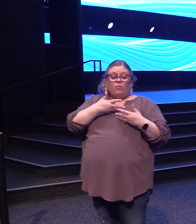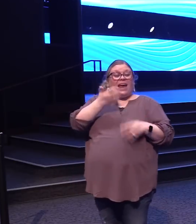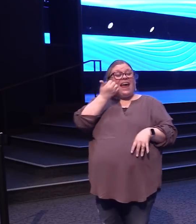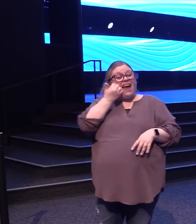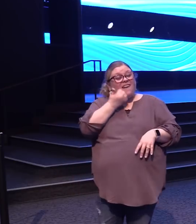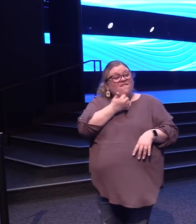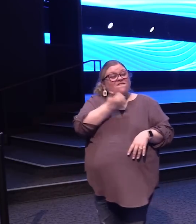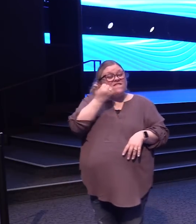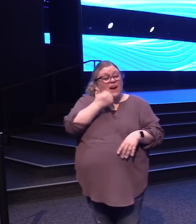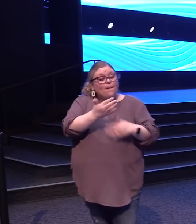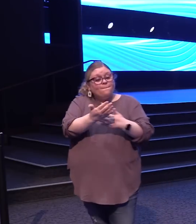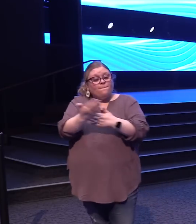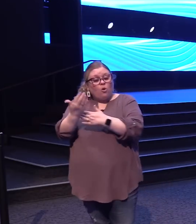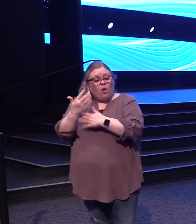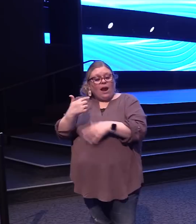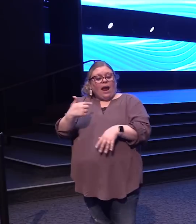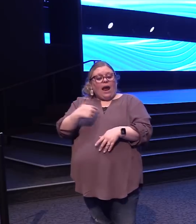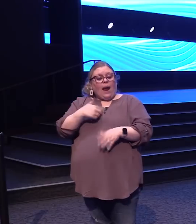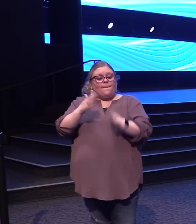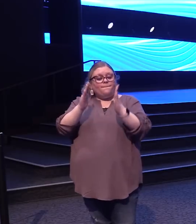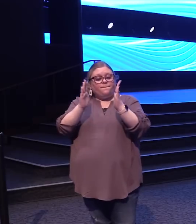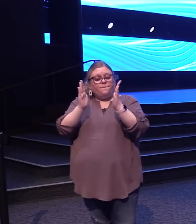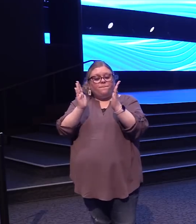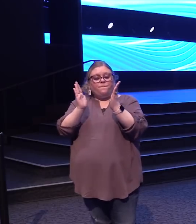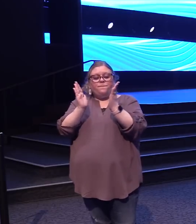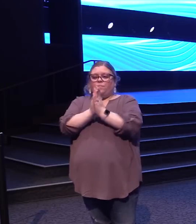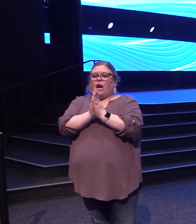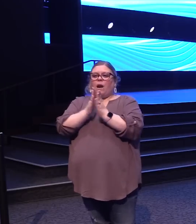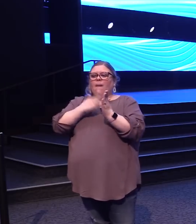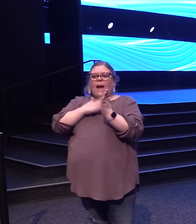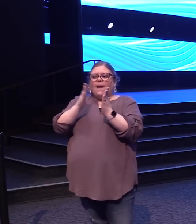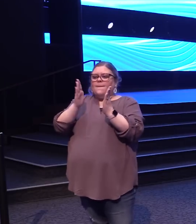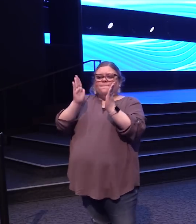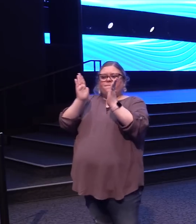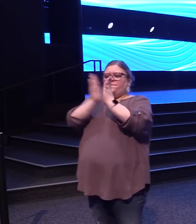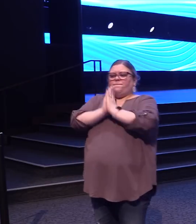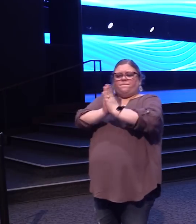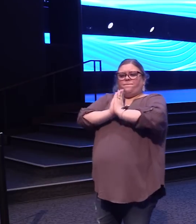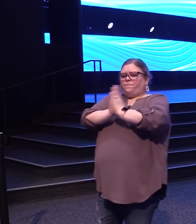every single morning I'm pointing my prayer bazooka right at him.